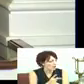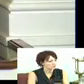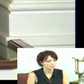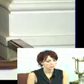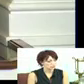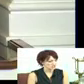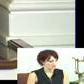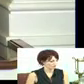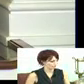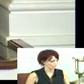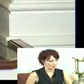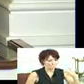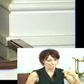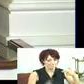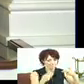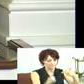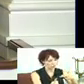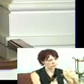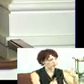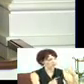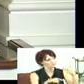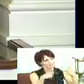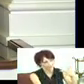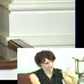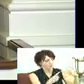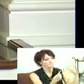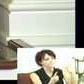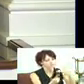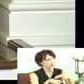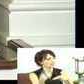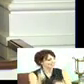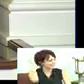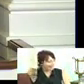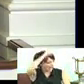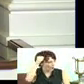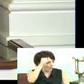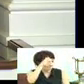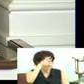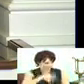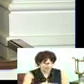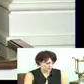this point, one of the young men says to our group,